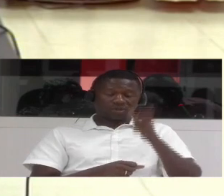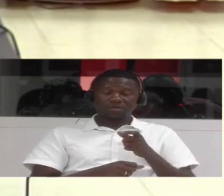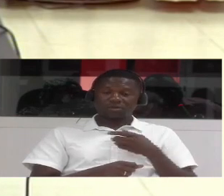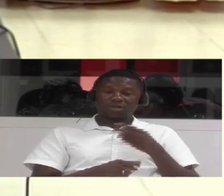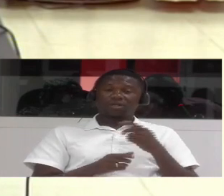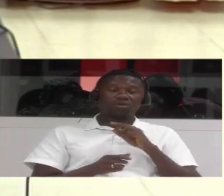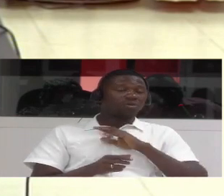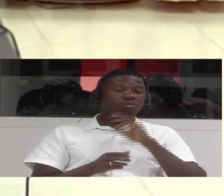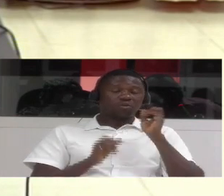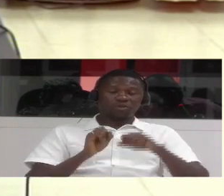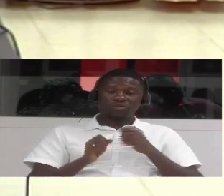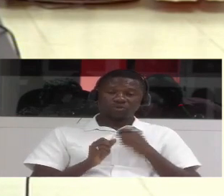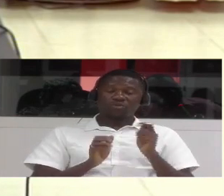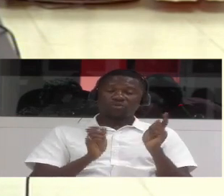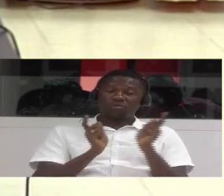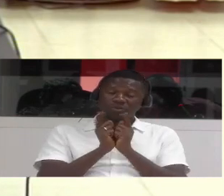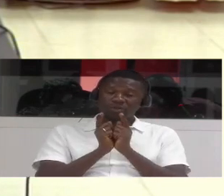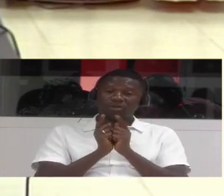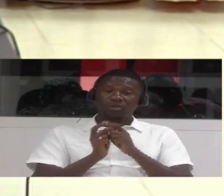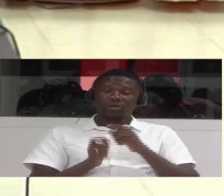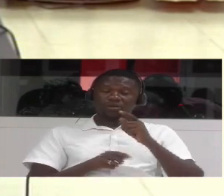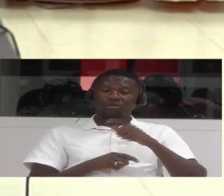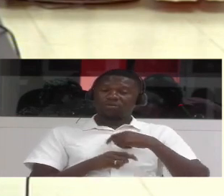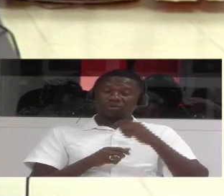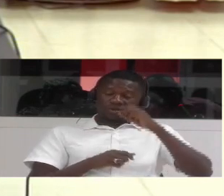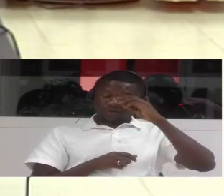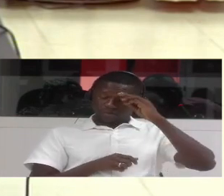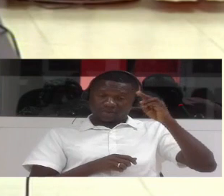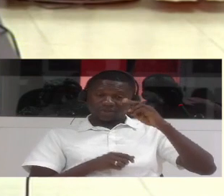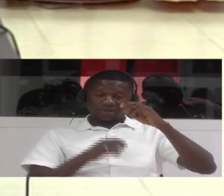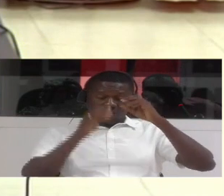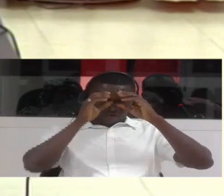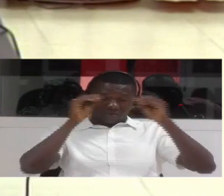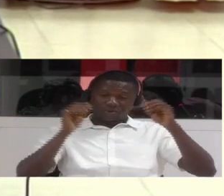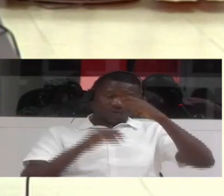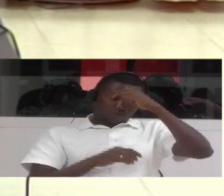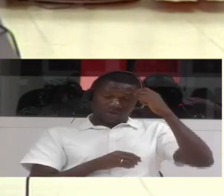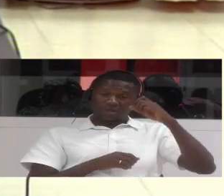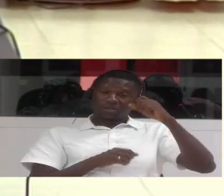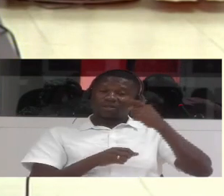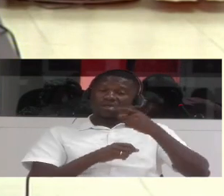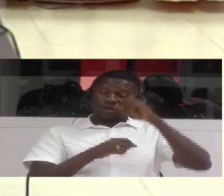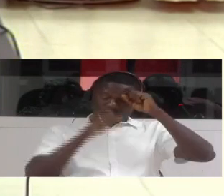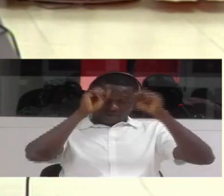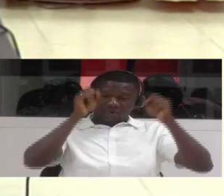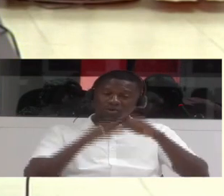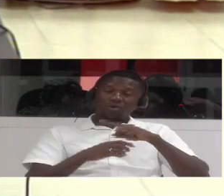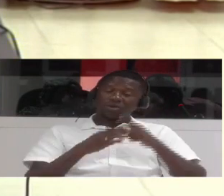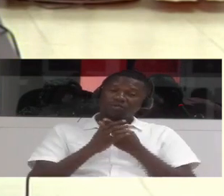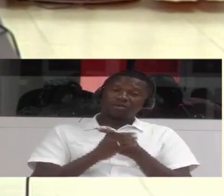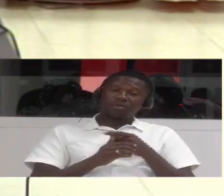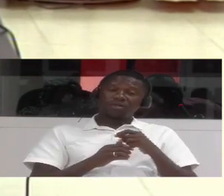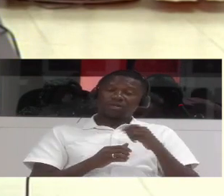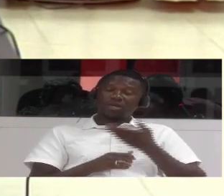public officials, whether it is those that are holding public information, or even public offices, or even public